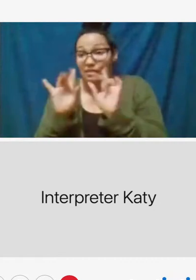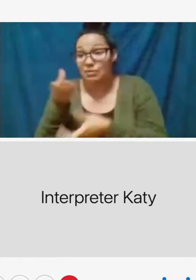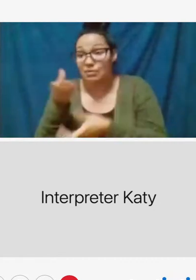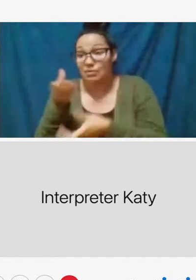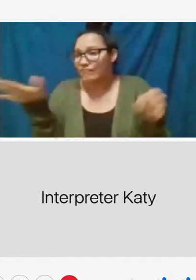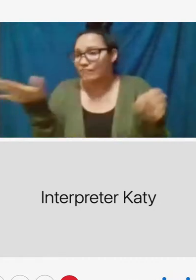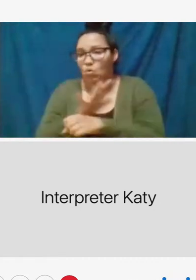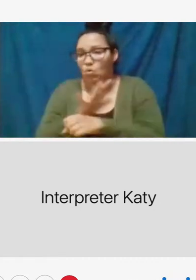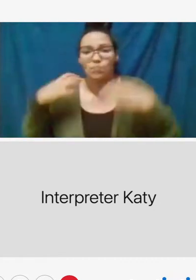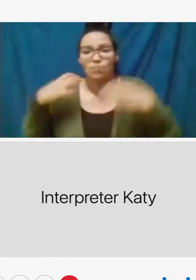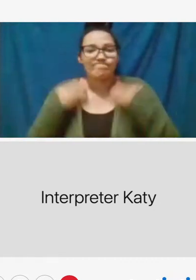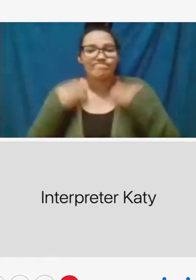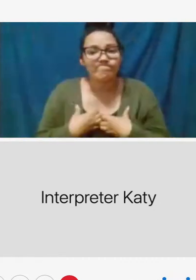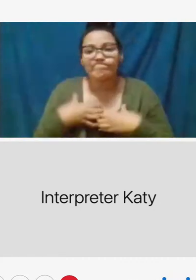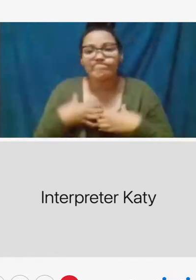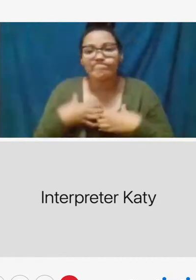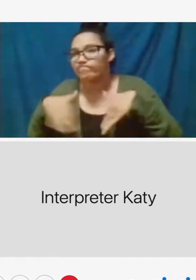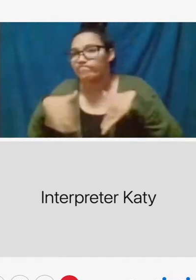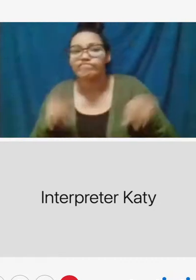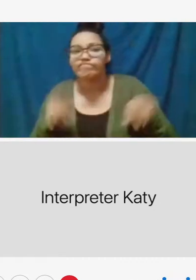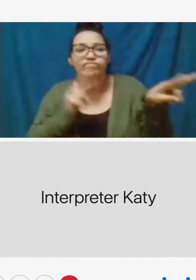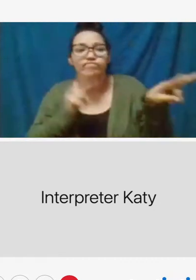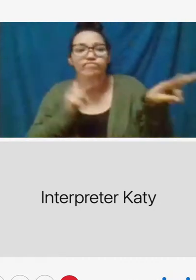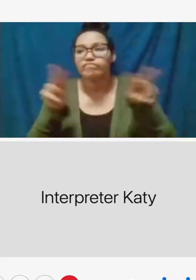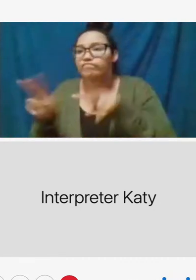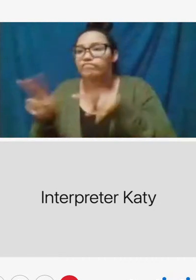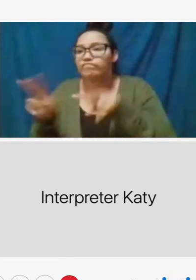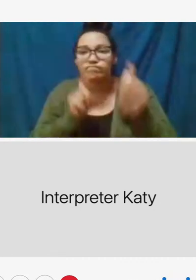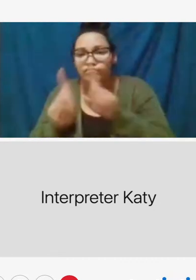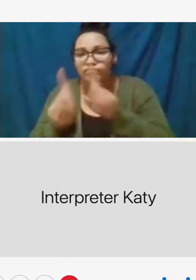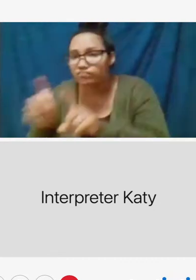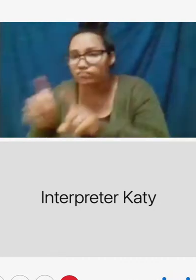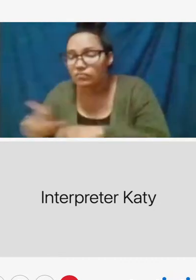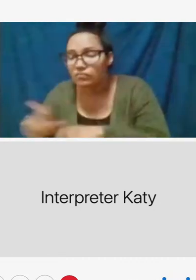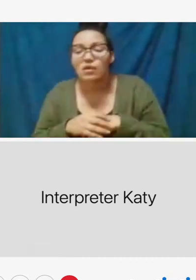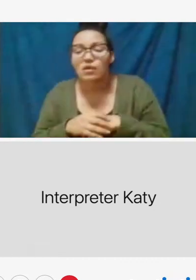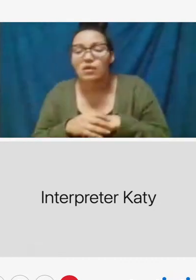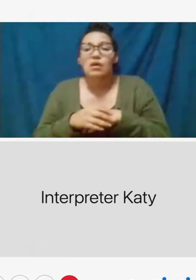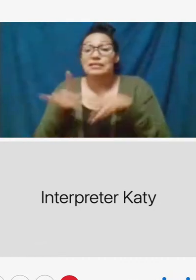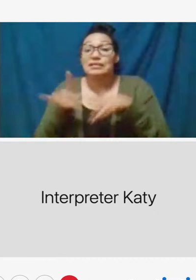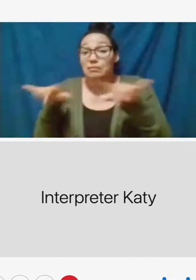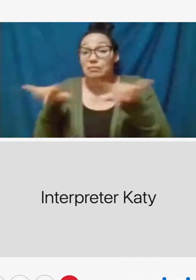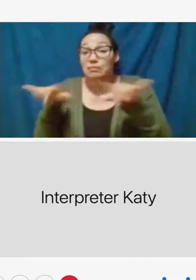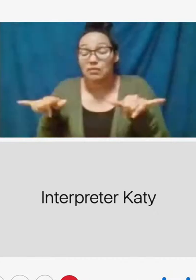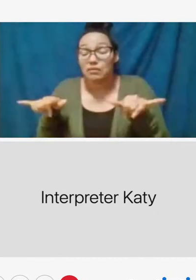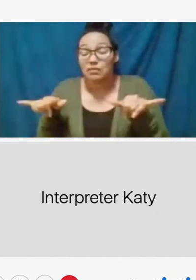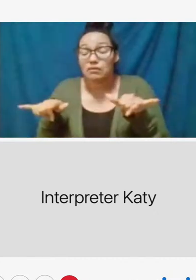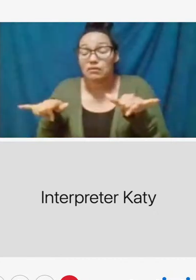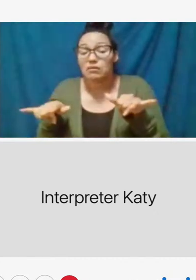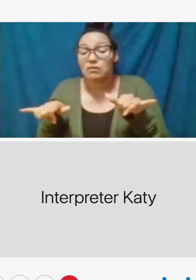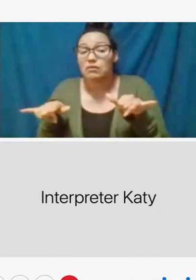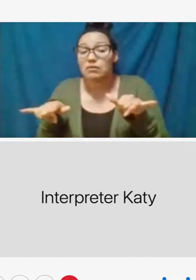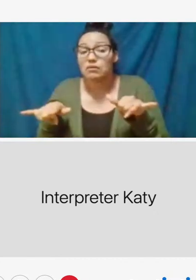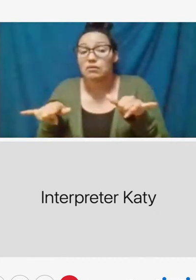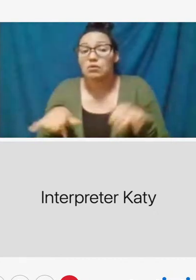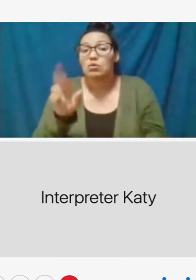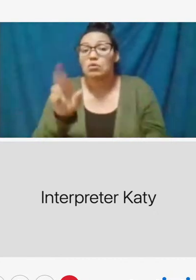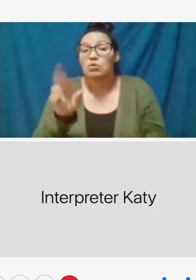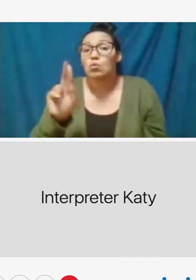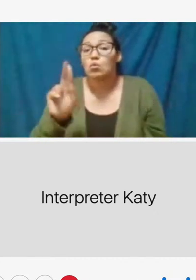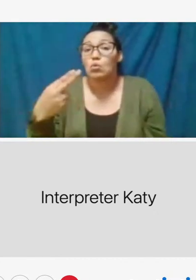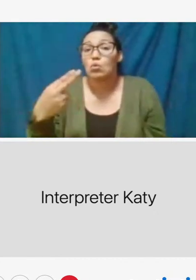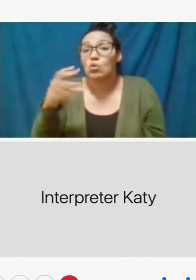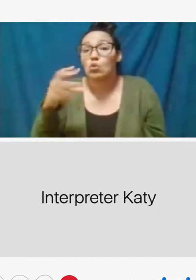looking at things asking questions and at the same time was that Ruth o' Harris doing the same thing